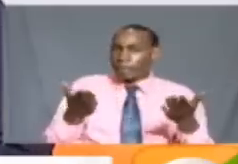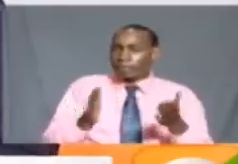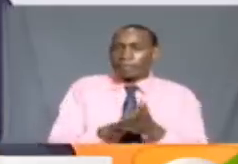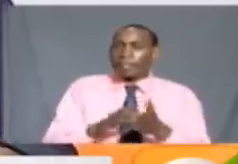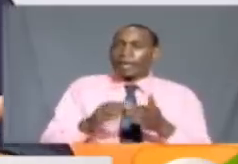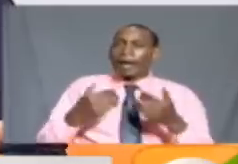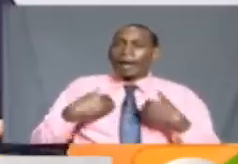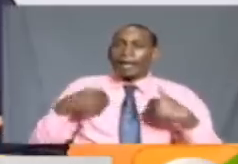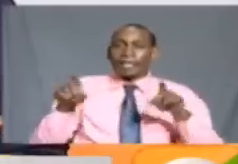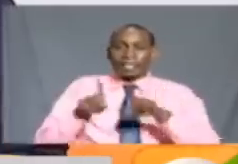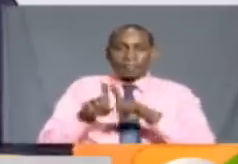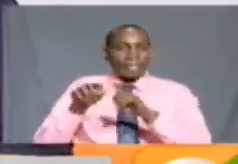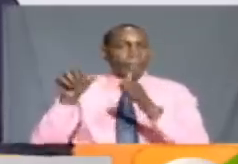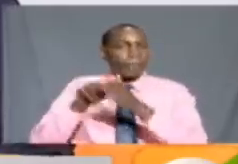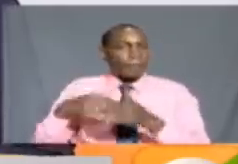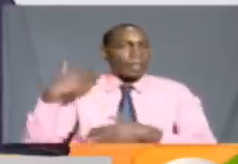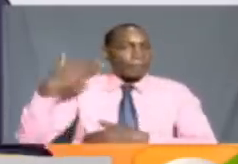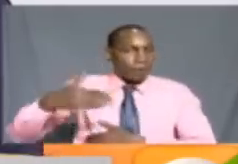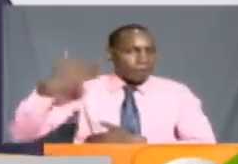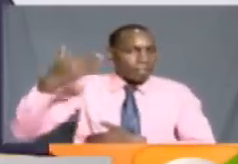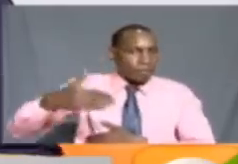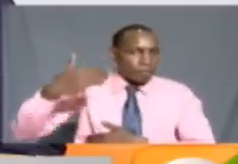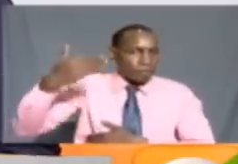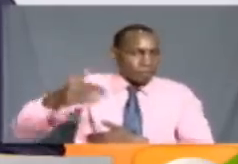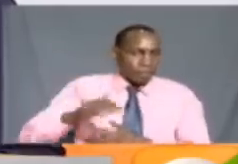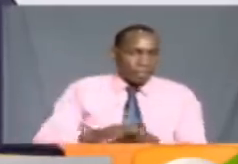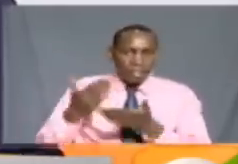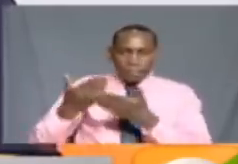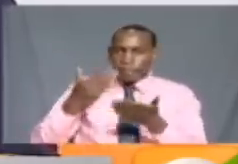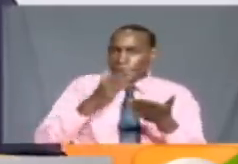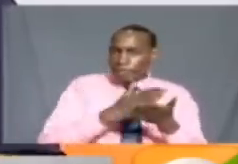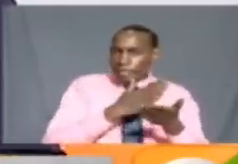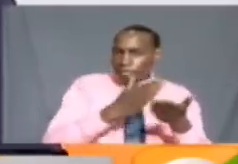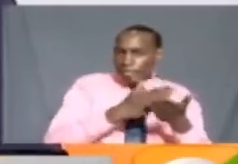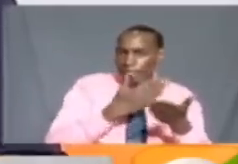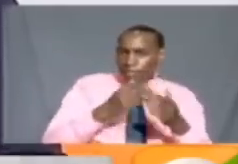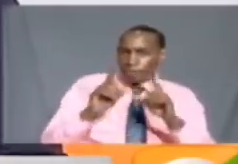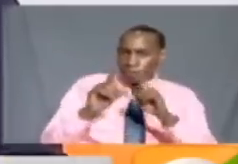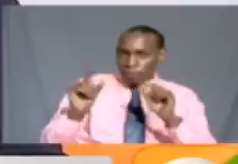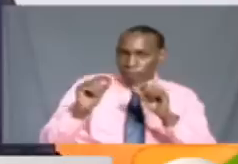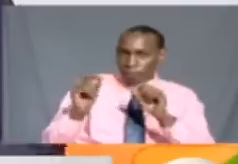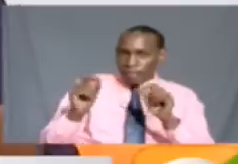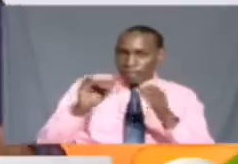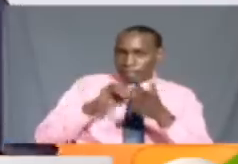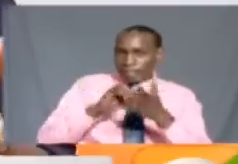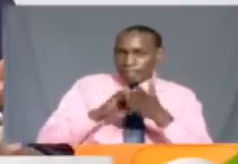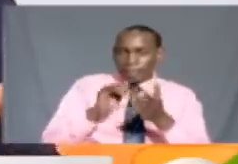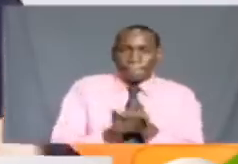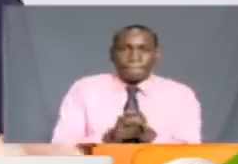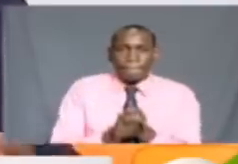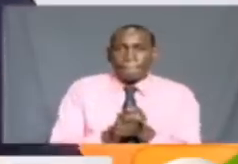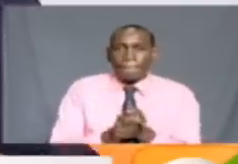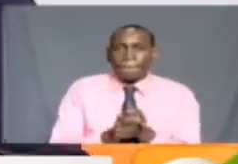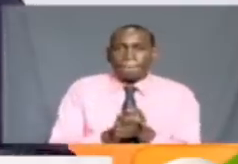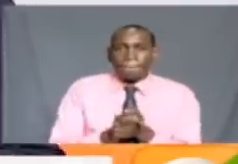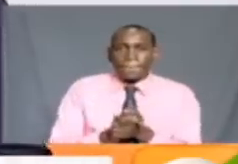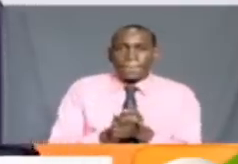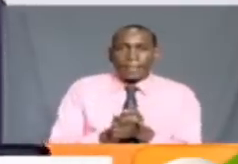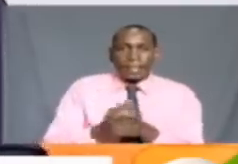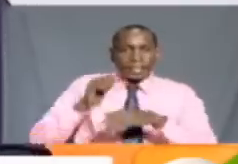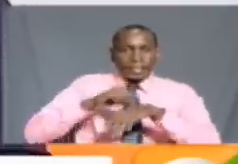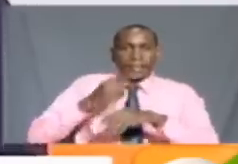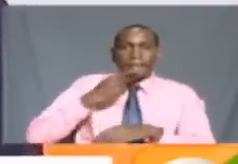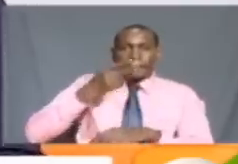along. Think about it. I was just sharing with them when we were waiting that back, you know, where our parents got